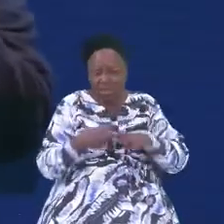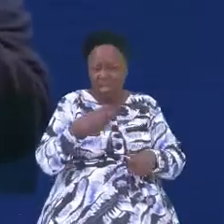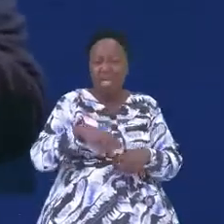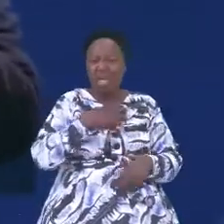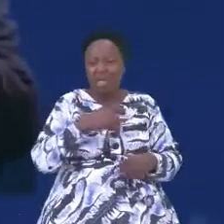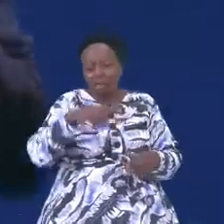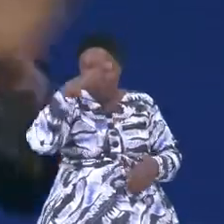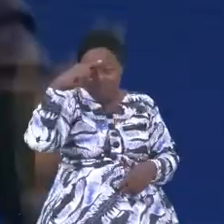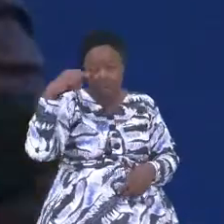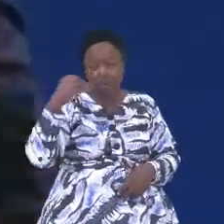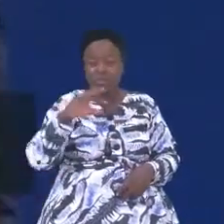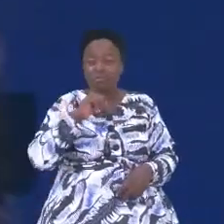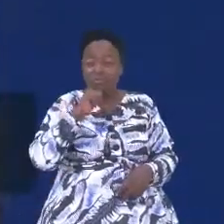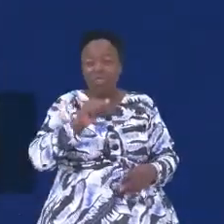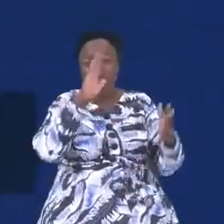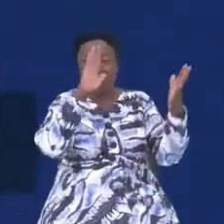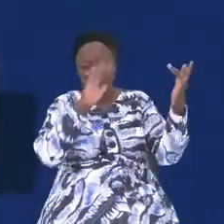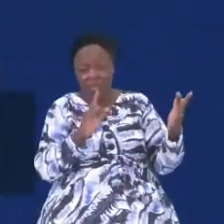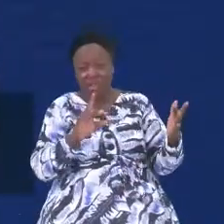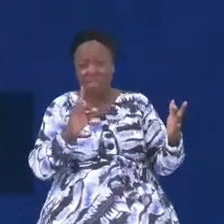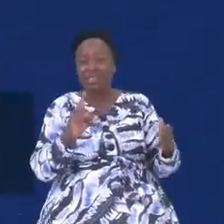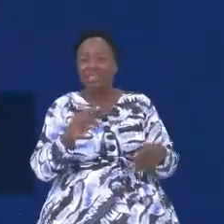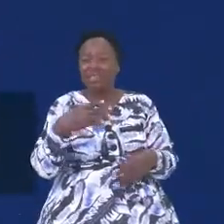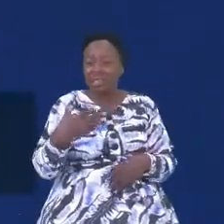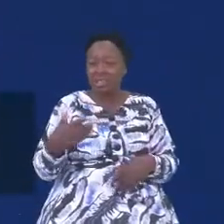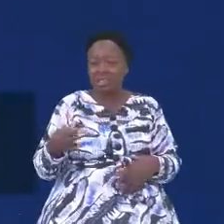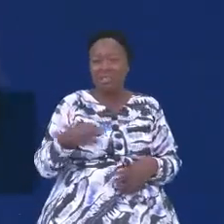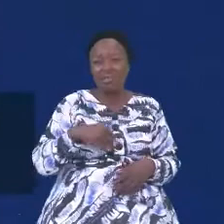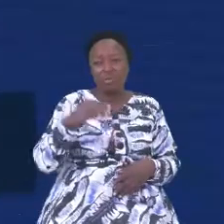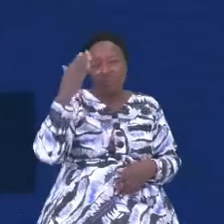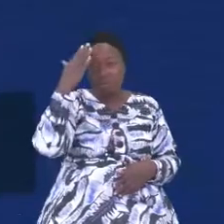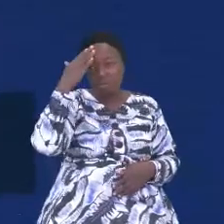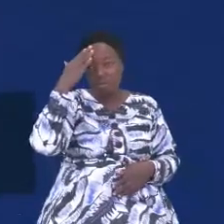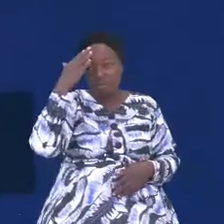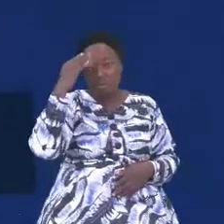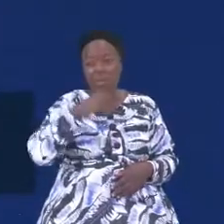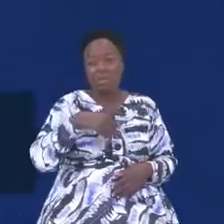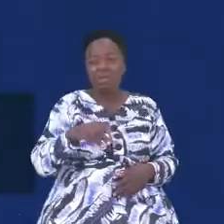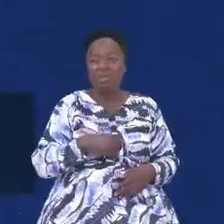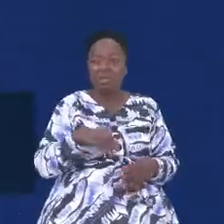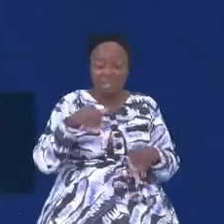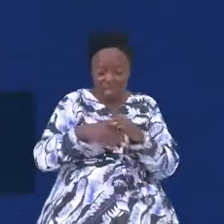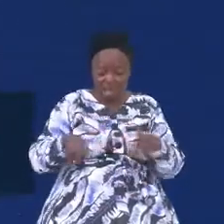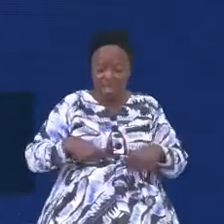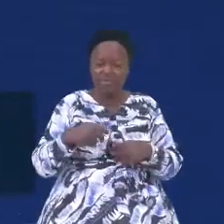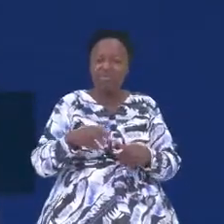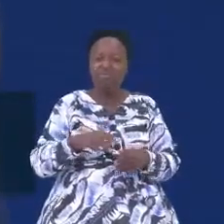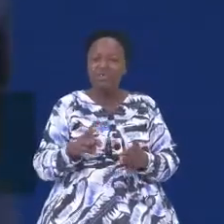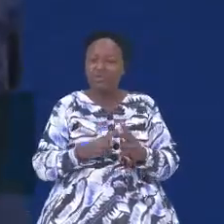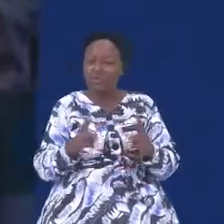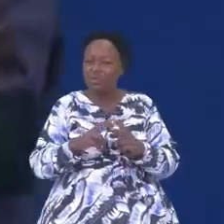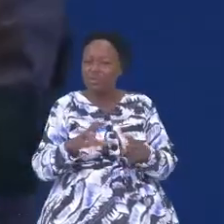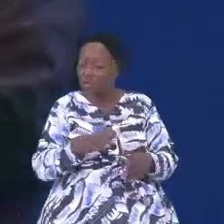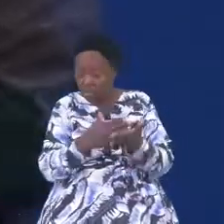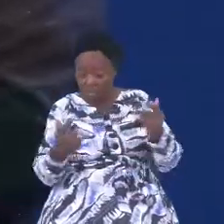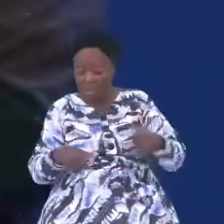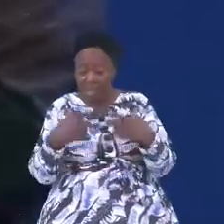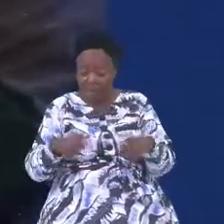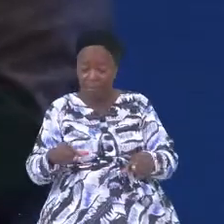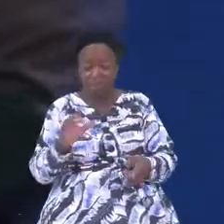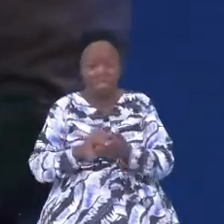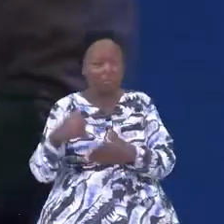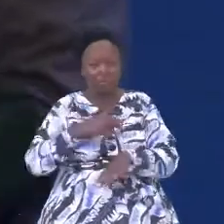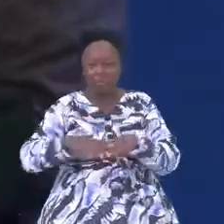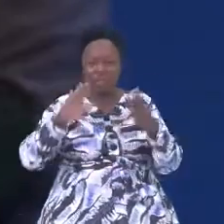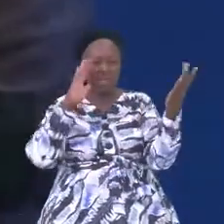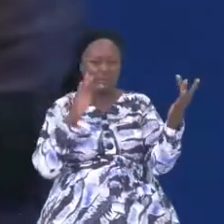the unexpected. You know, in life, many things happen that we didn't expect before.